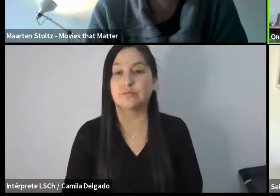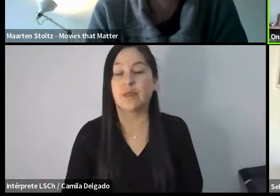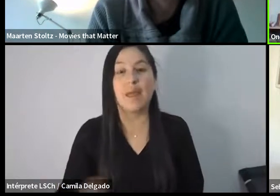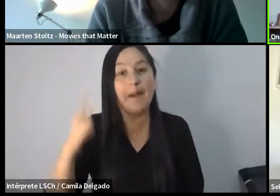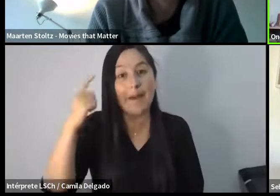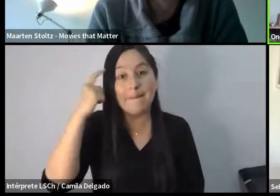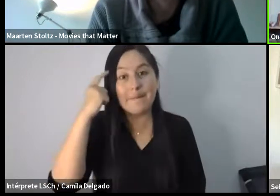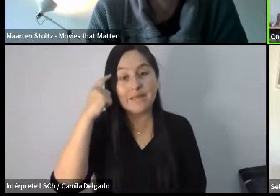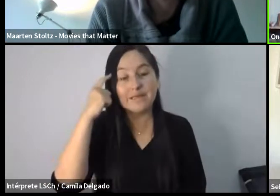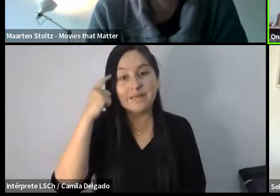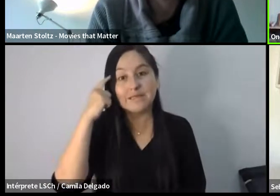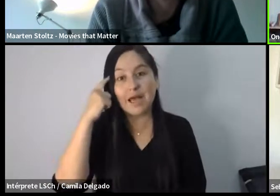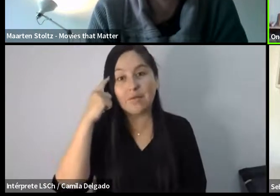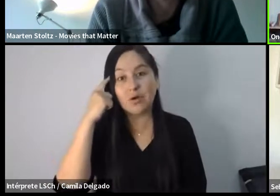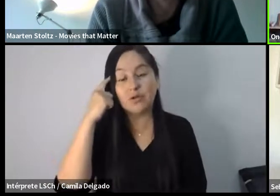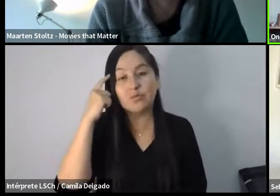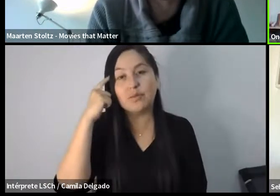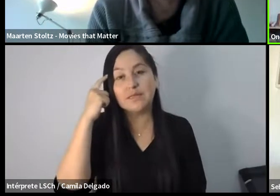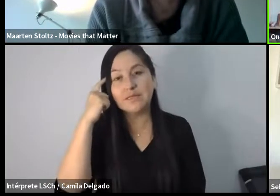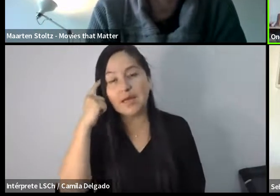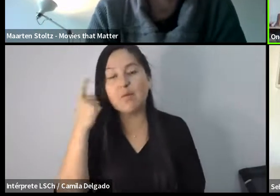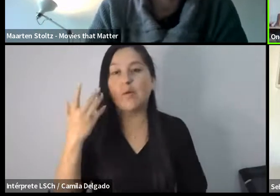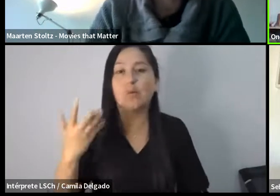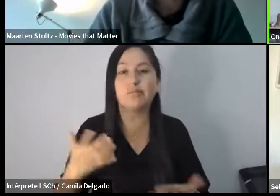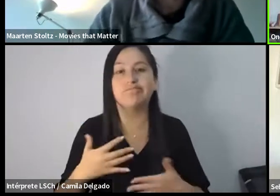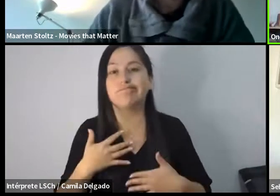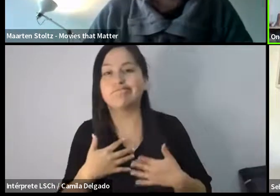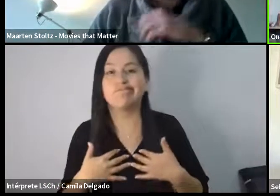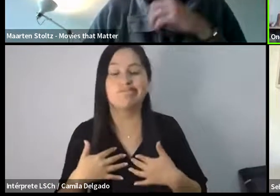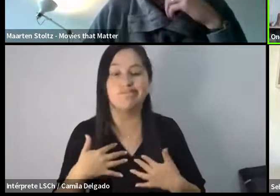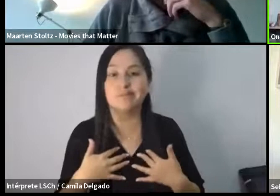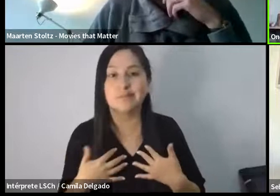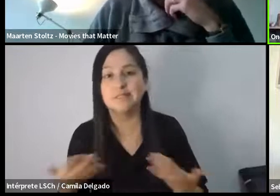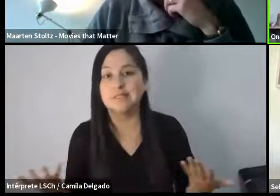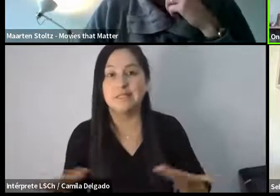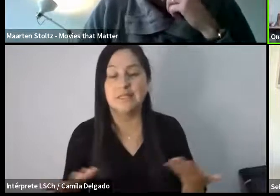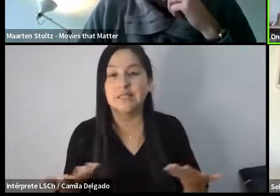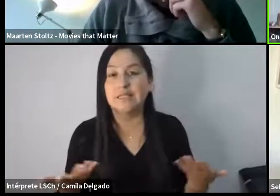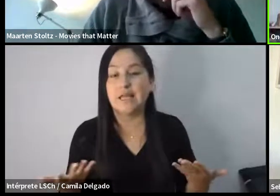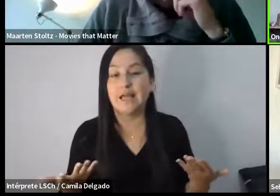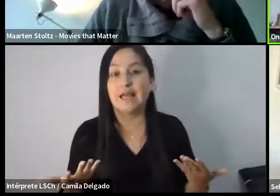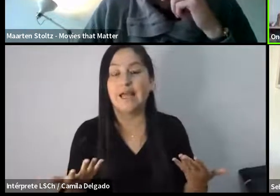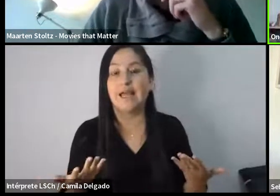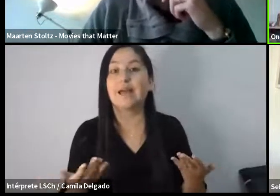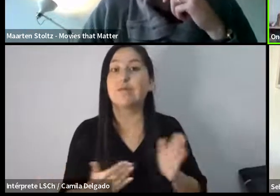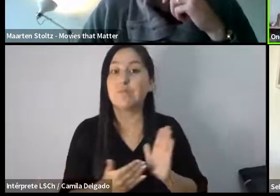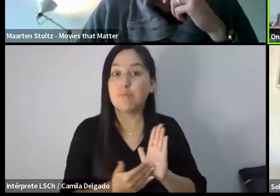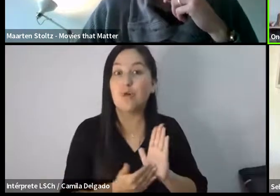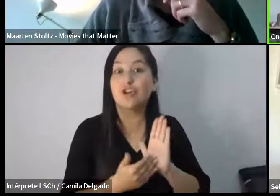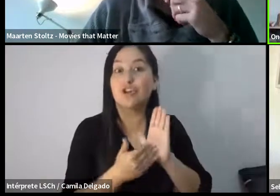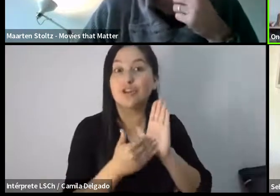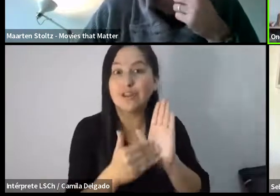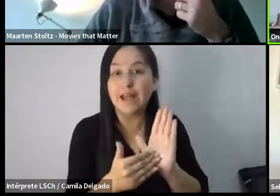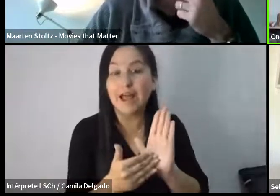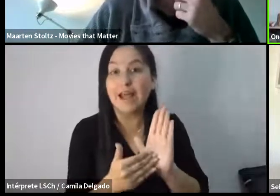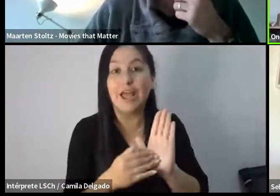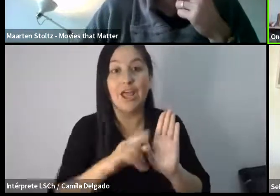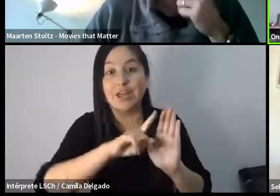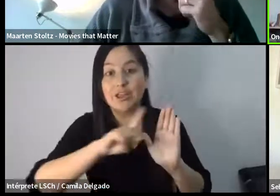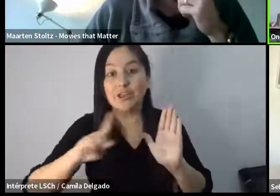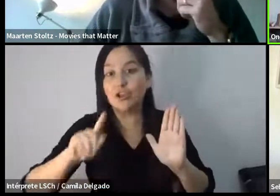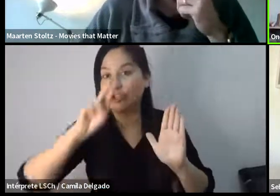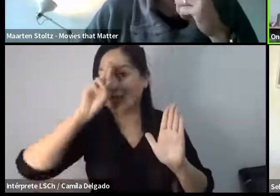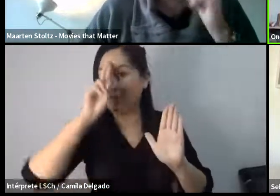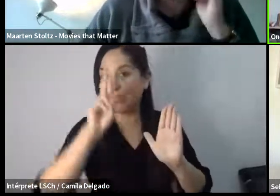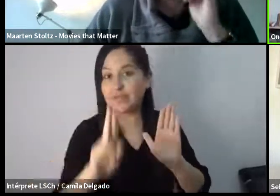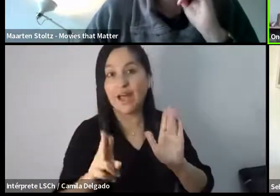this topic of severe violations of human rights in the world, to highlight this topic because